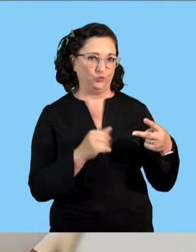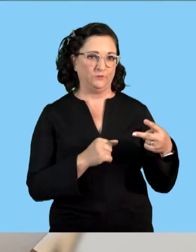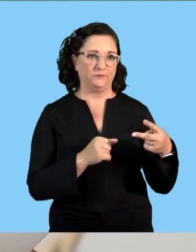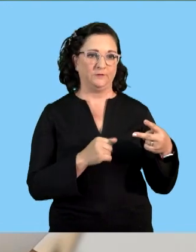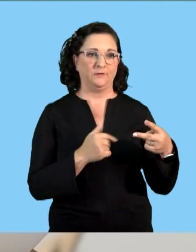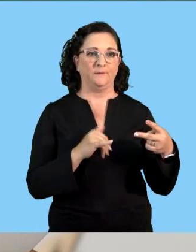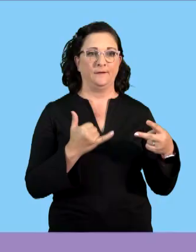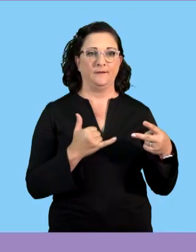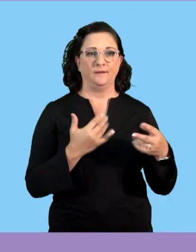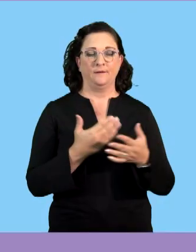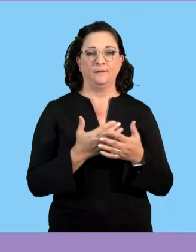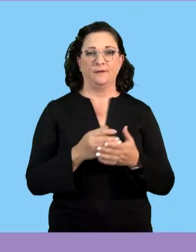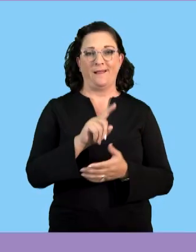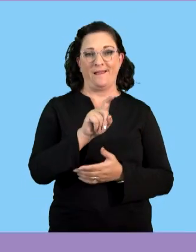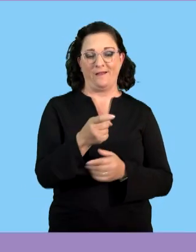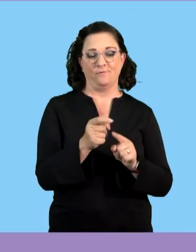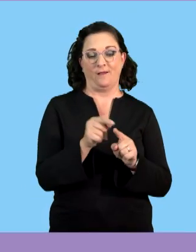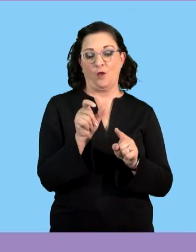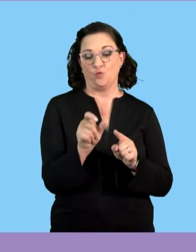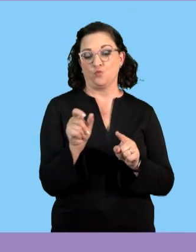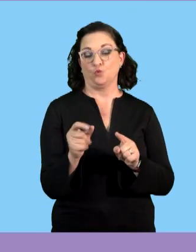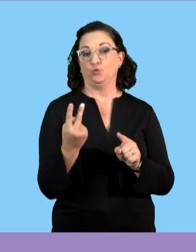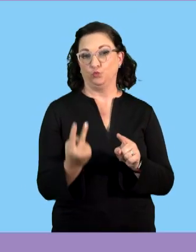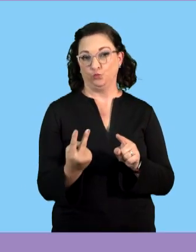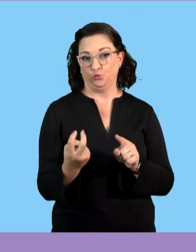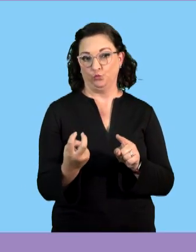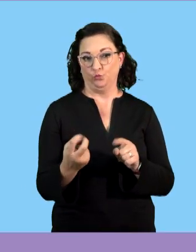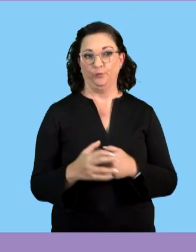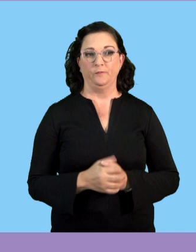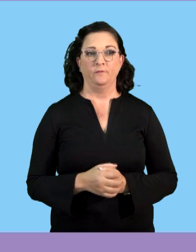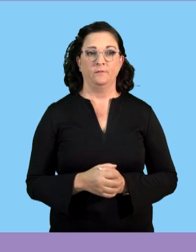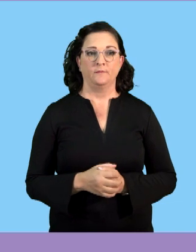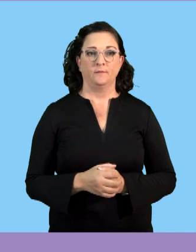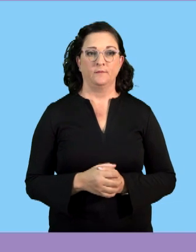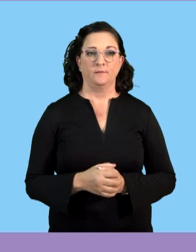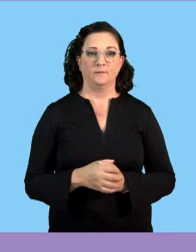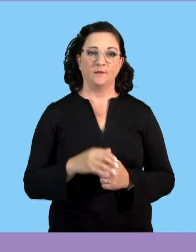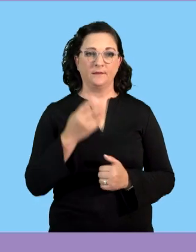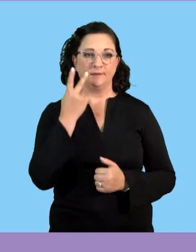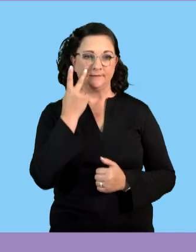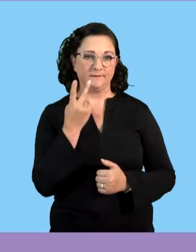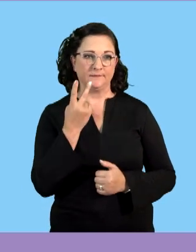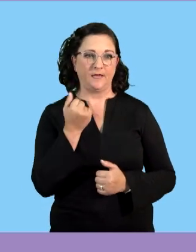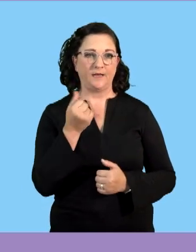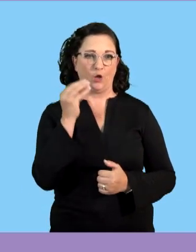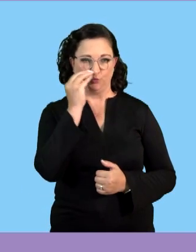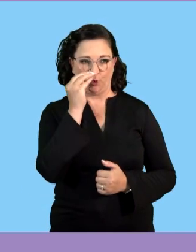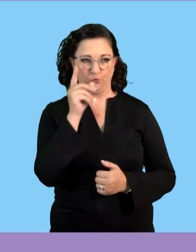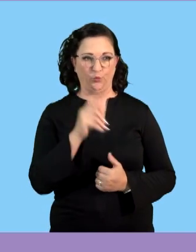2, rounding off decimal fractions to at least 2 decimal places. And let's look at a few